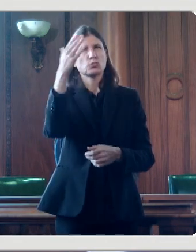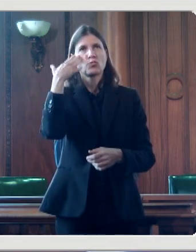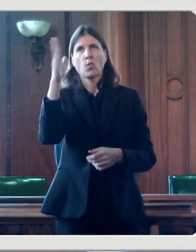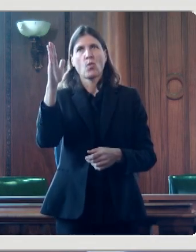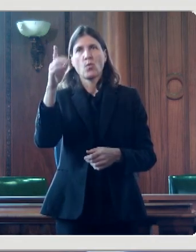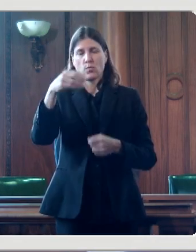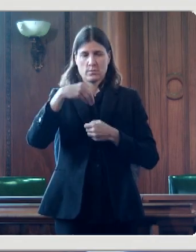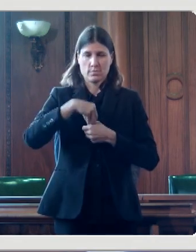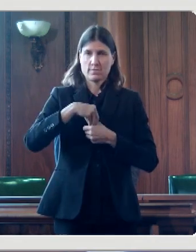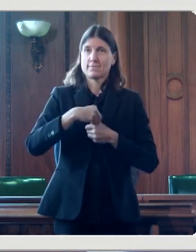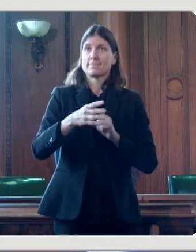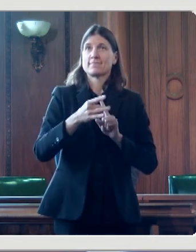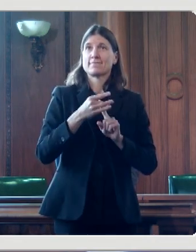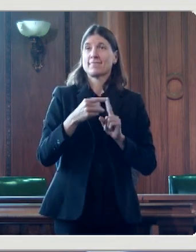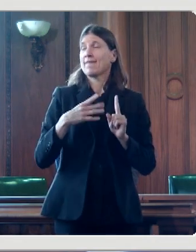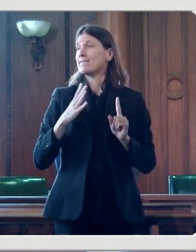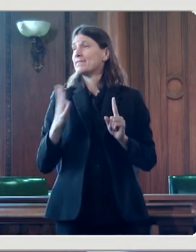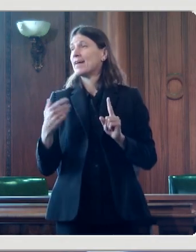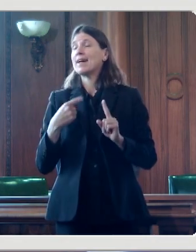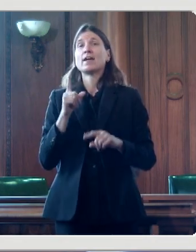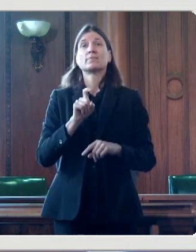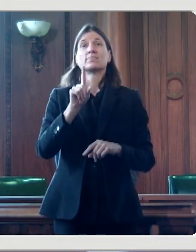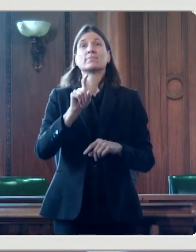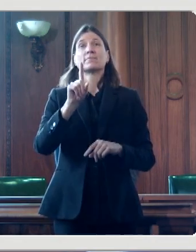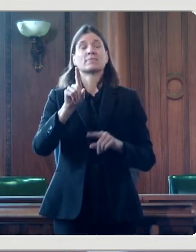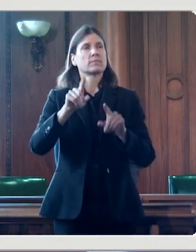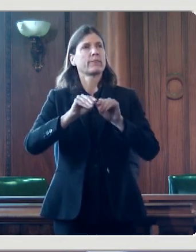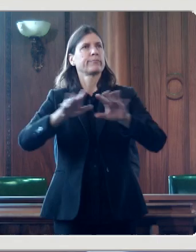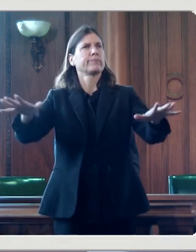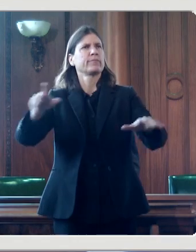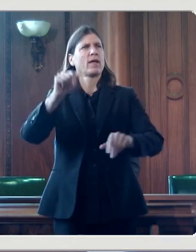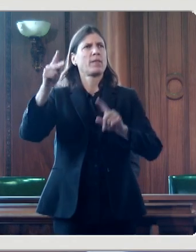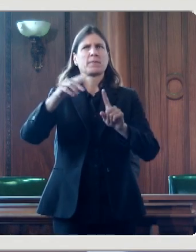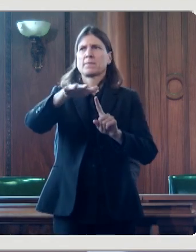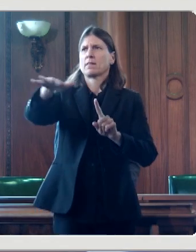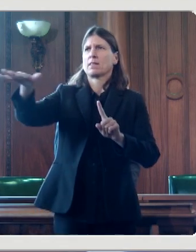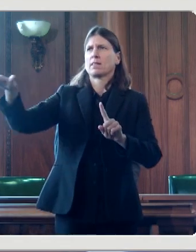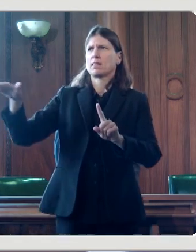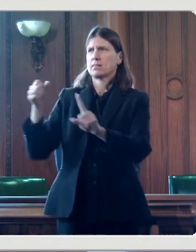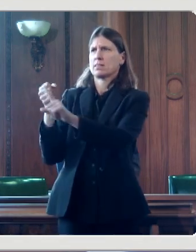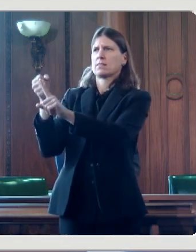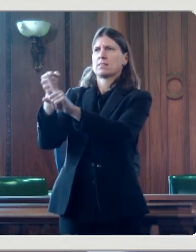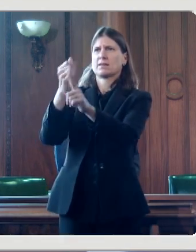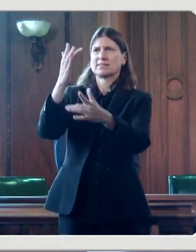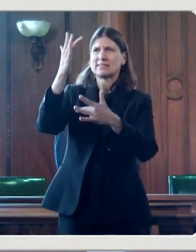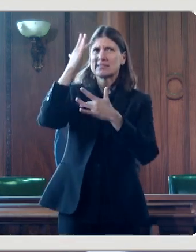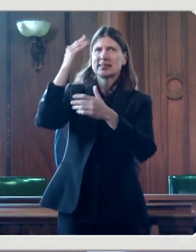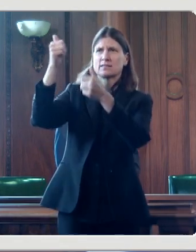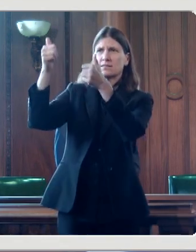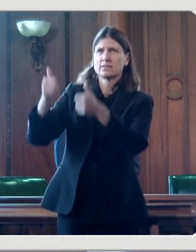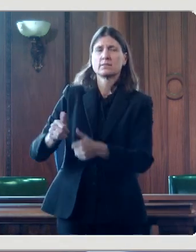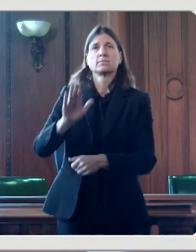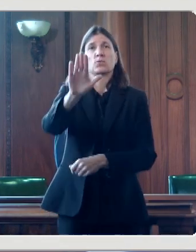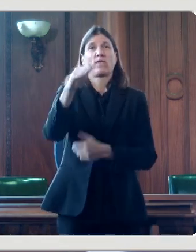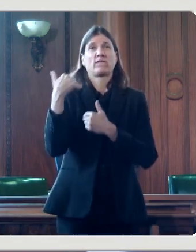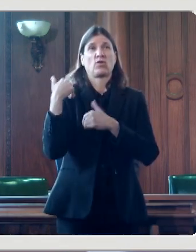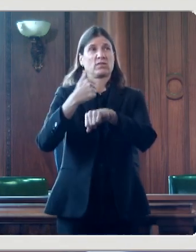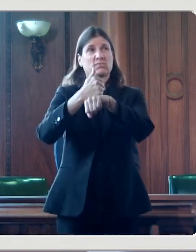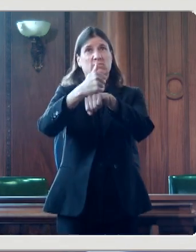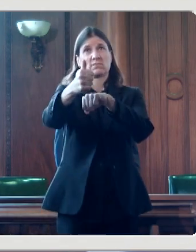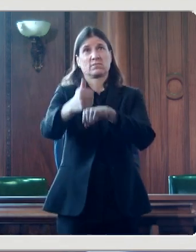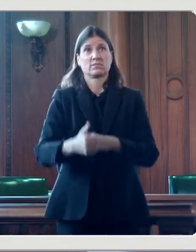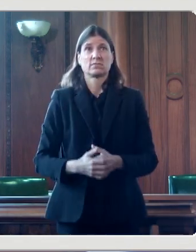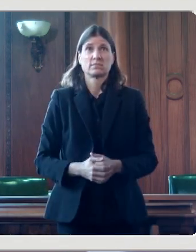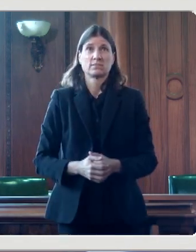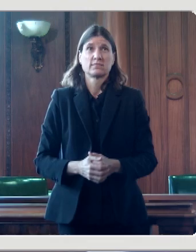exposure. The other big news, of course, that you've heard is that the existence of a new variant of COVID-19, first isolated